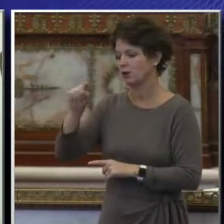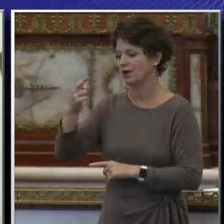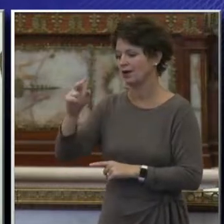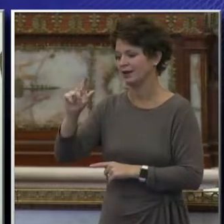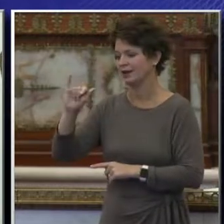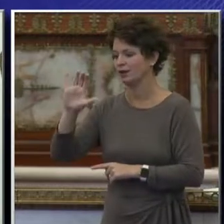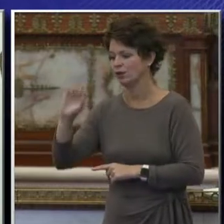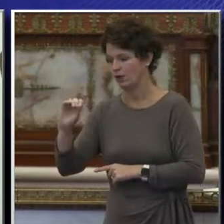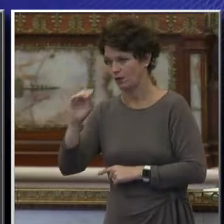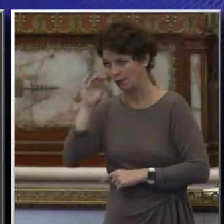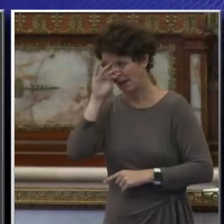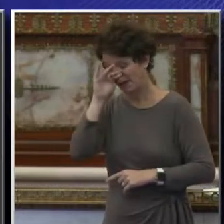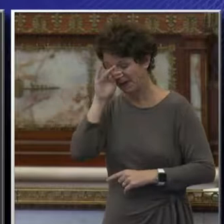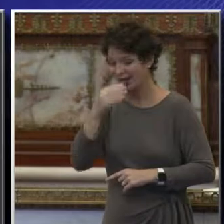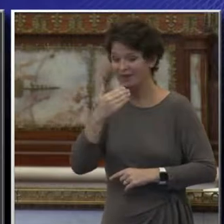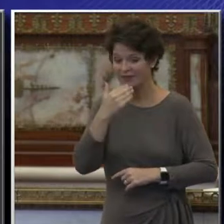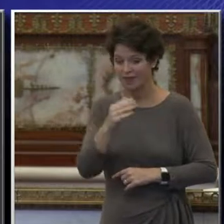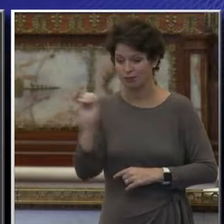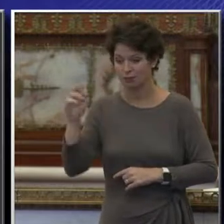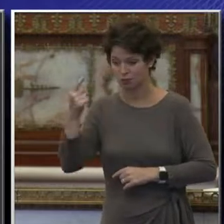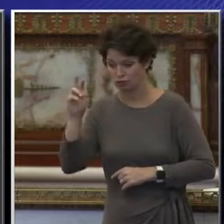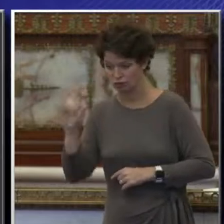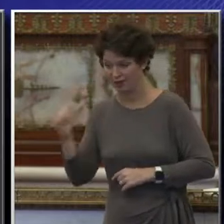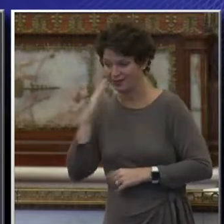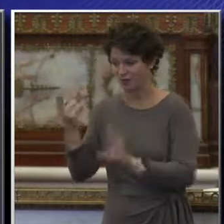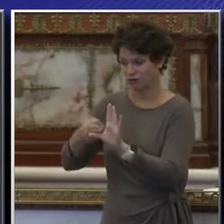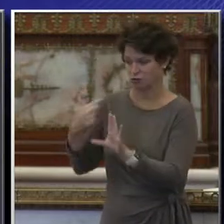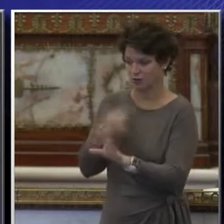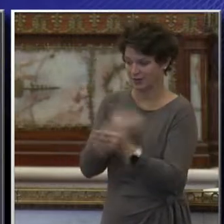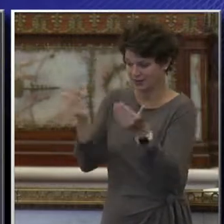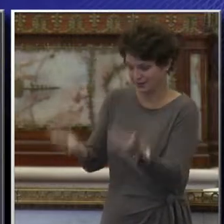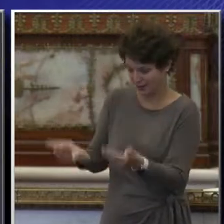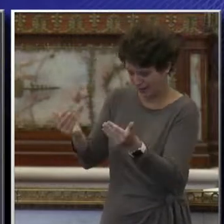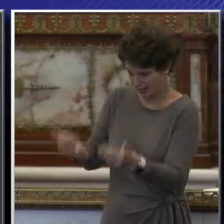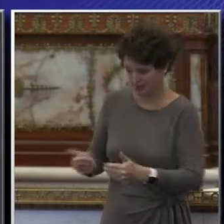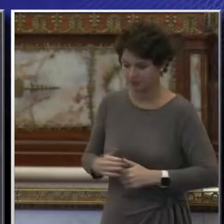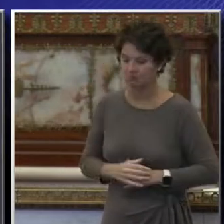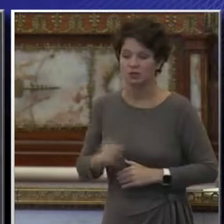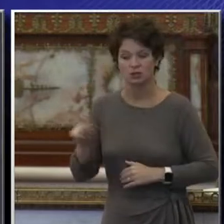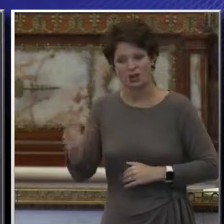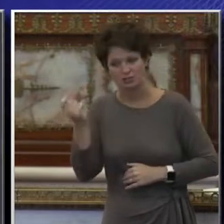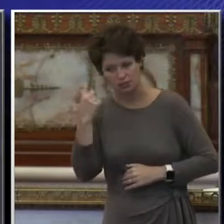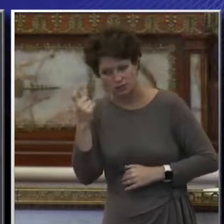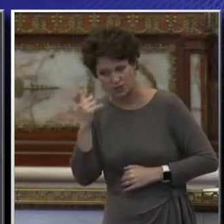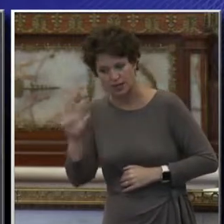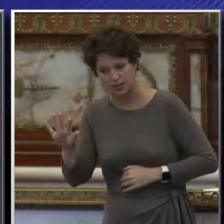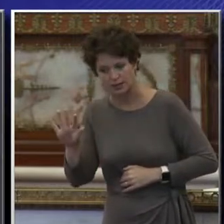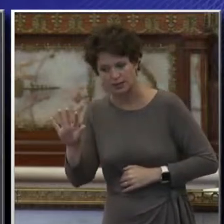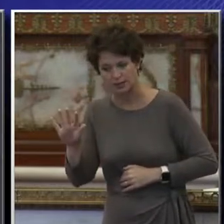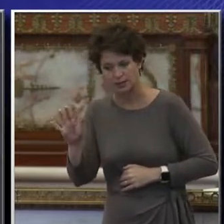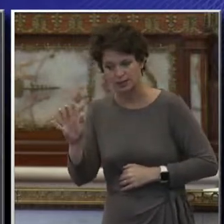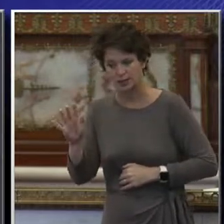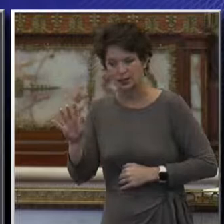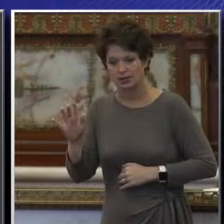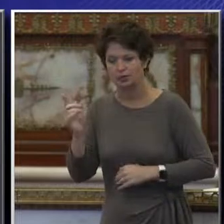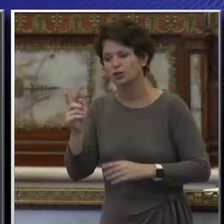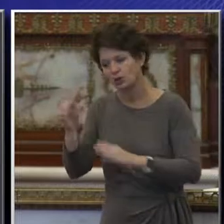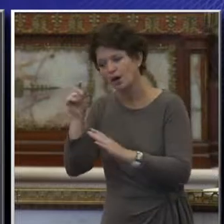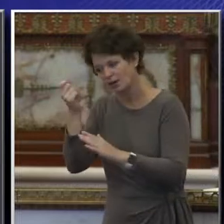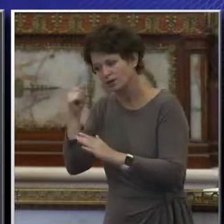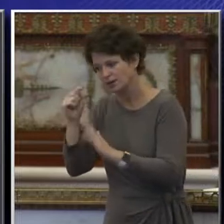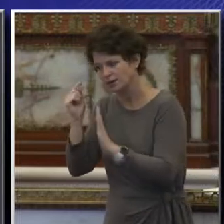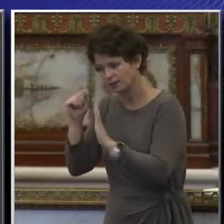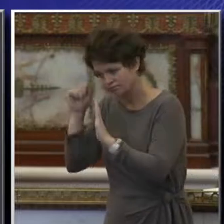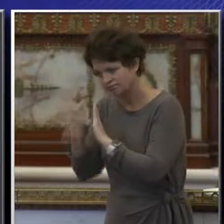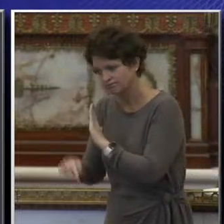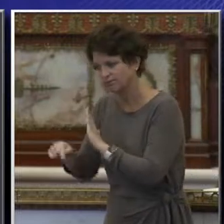Thank you, Mr. Chairman. And Mr. Gray, thank you for joining us here today. And you have to understand the magnitude, well, you do understand the